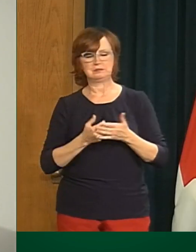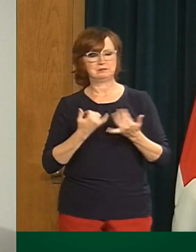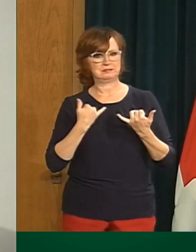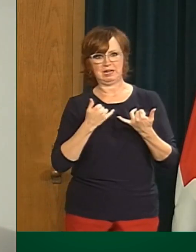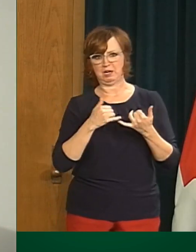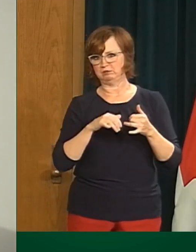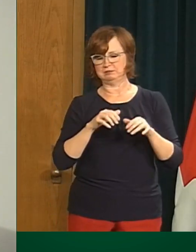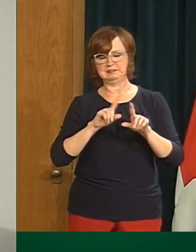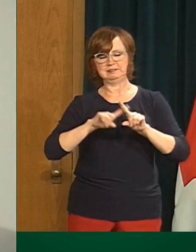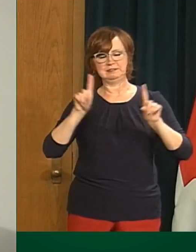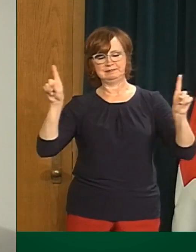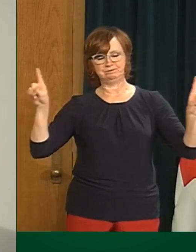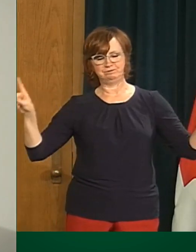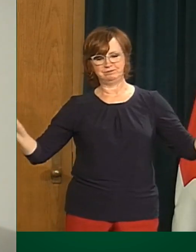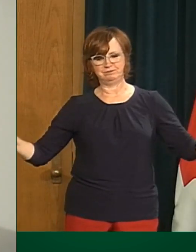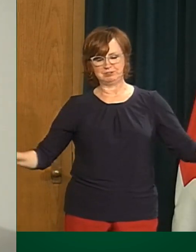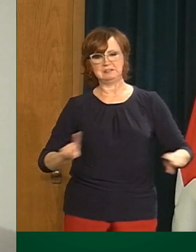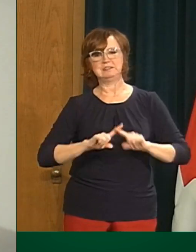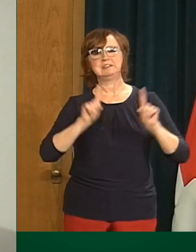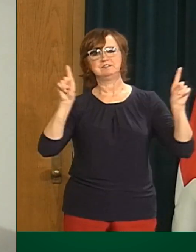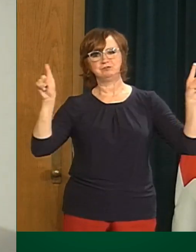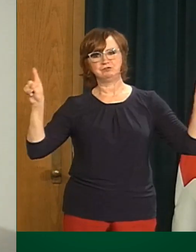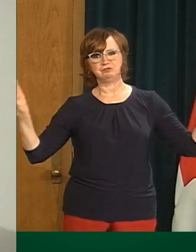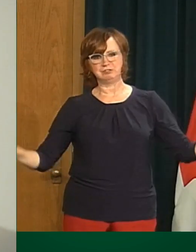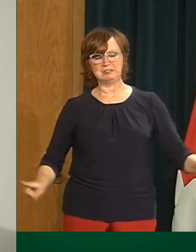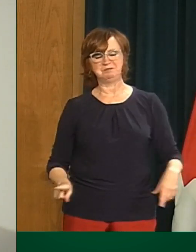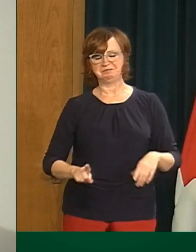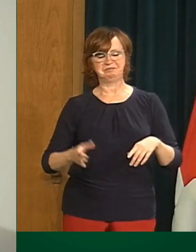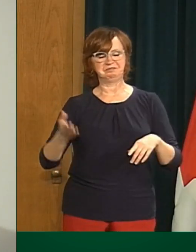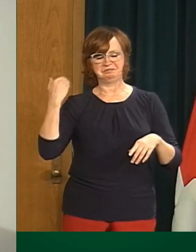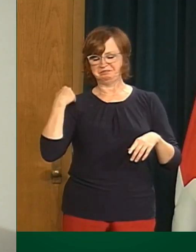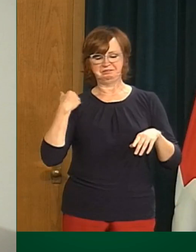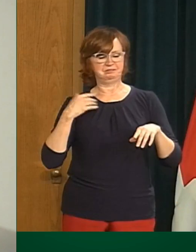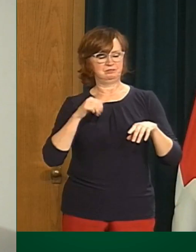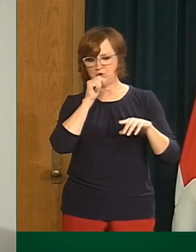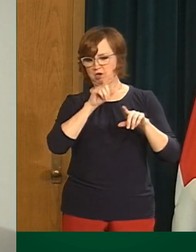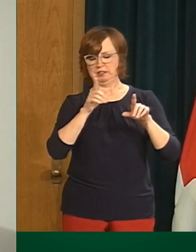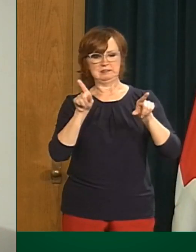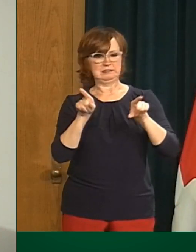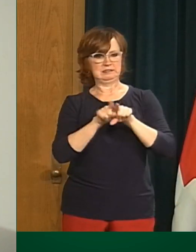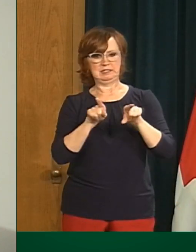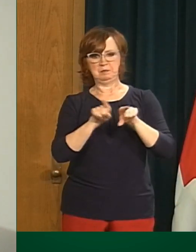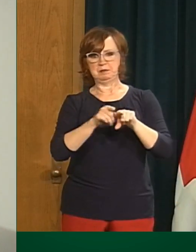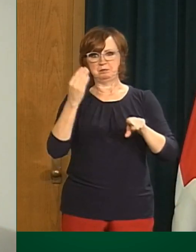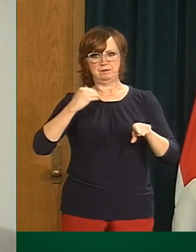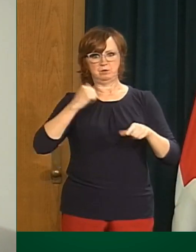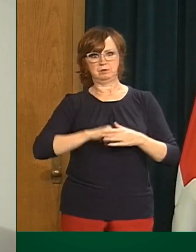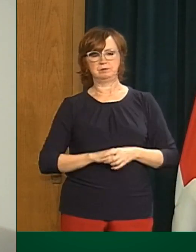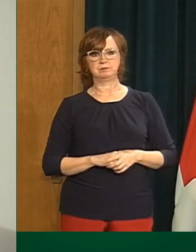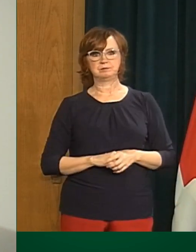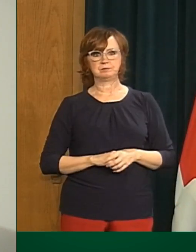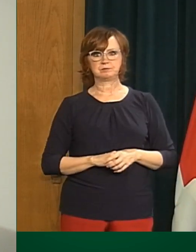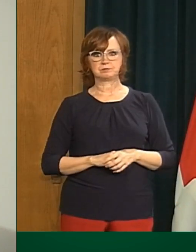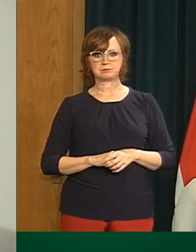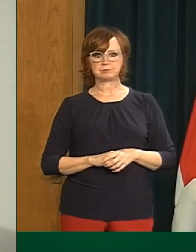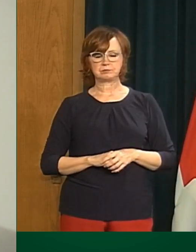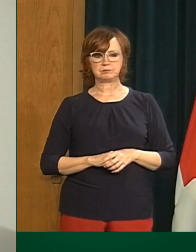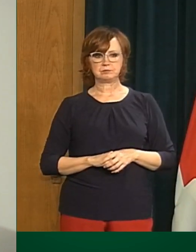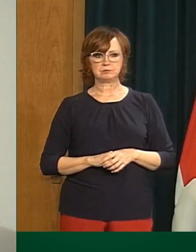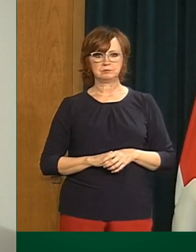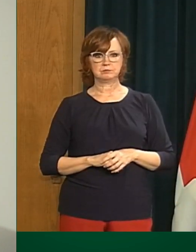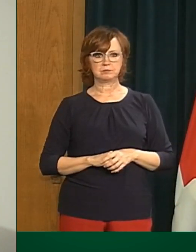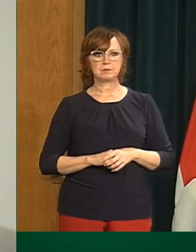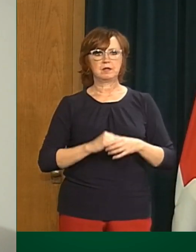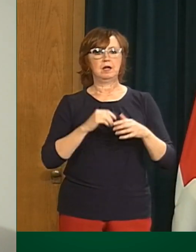the same methodological disciplined approach going forward as part of the reopening Saskatchewan plan, and that is essential to keep the curve